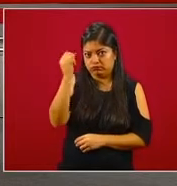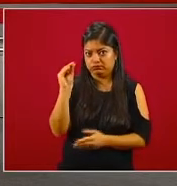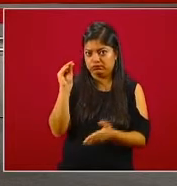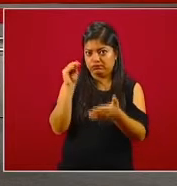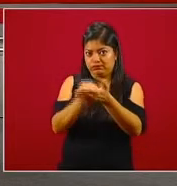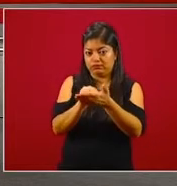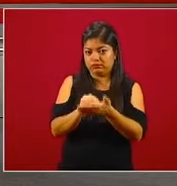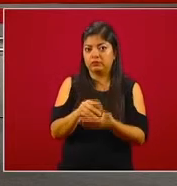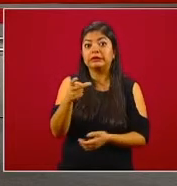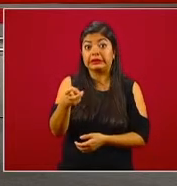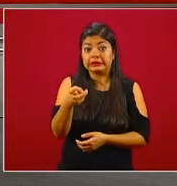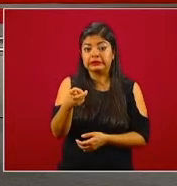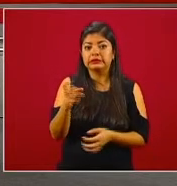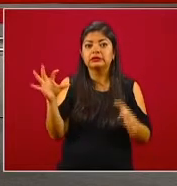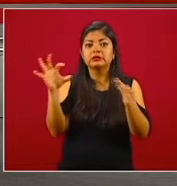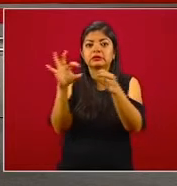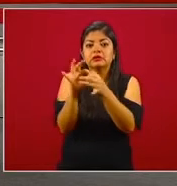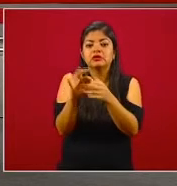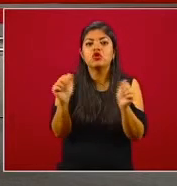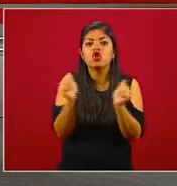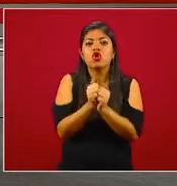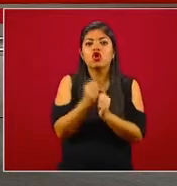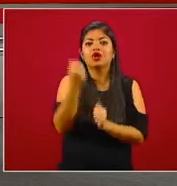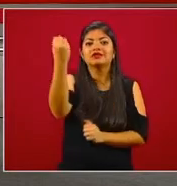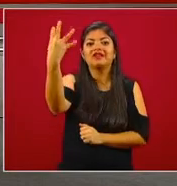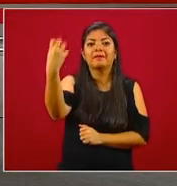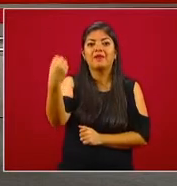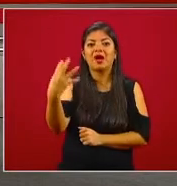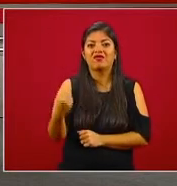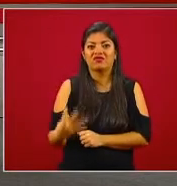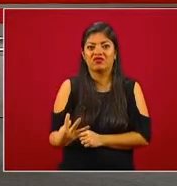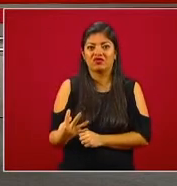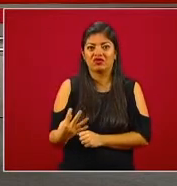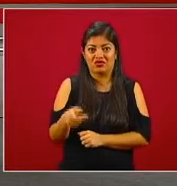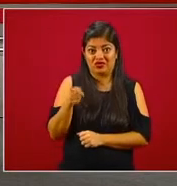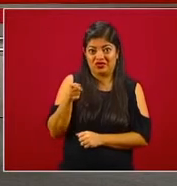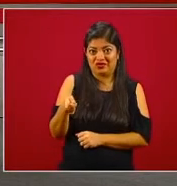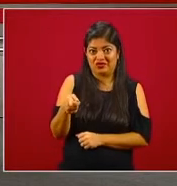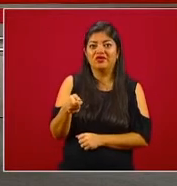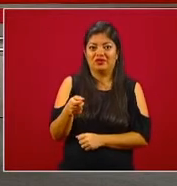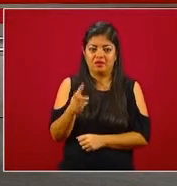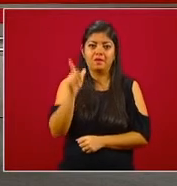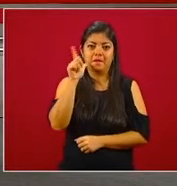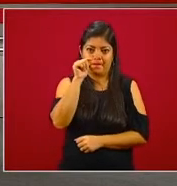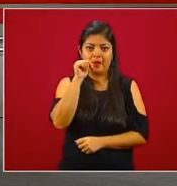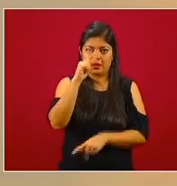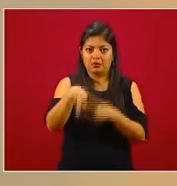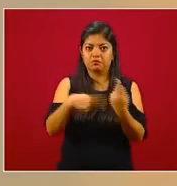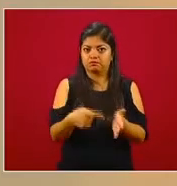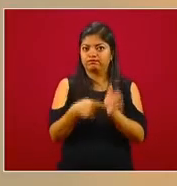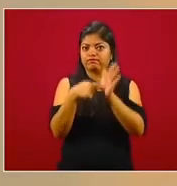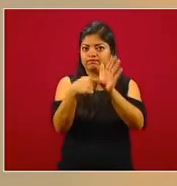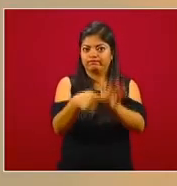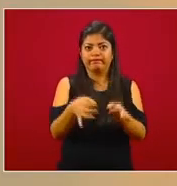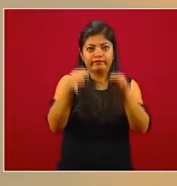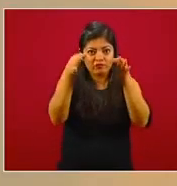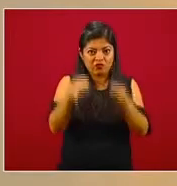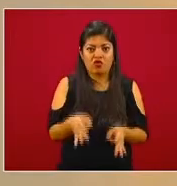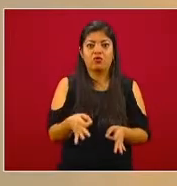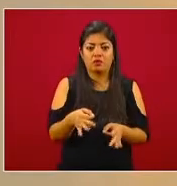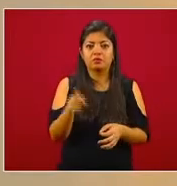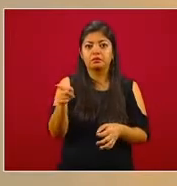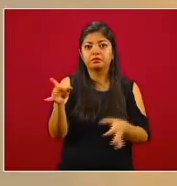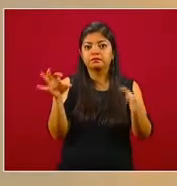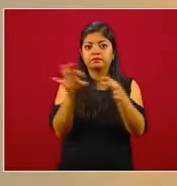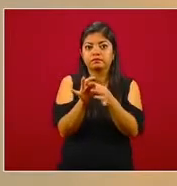process correlaciona con from el the group that semáforo. helps us El semáforo gather de this riesgo information. COVID And second que one, it presentaremos has a mañana direct formalmente relationship with our está